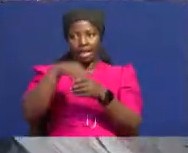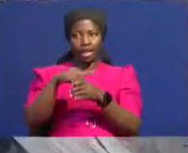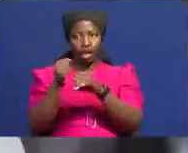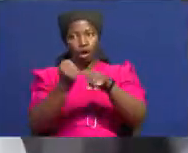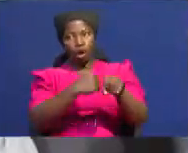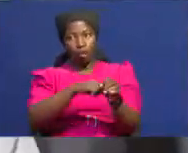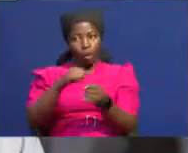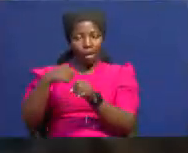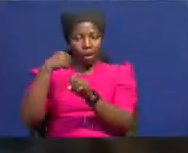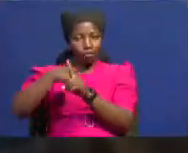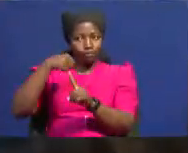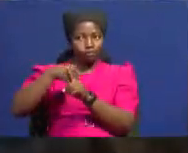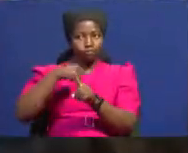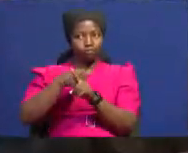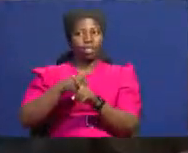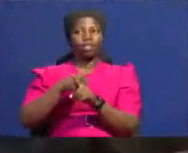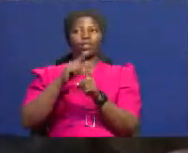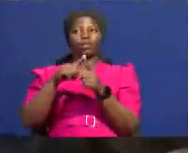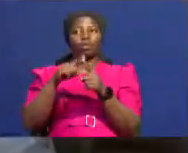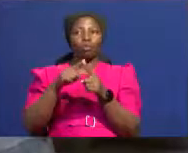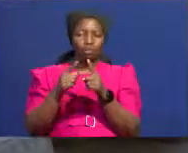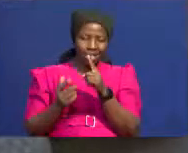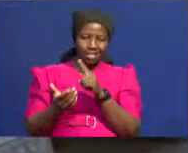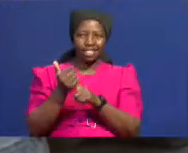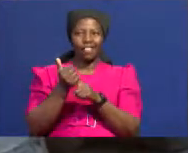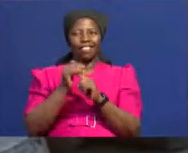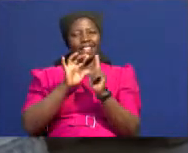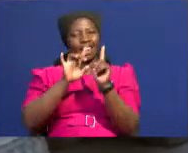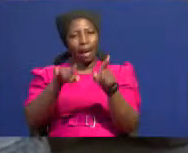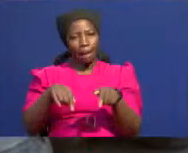demand for clay products.